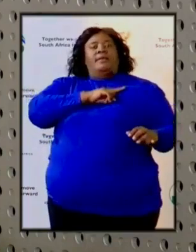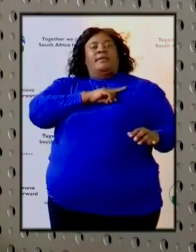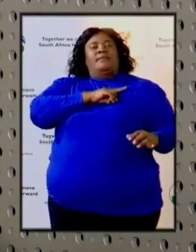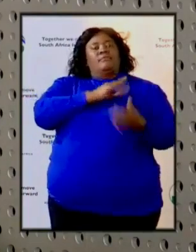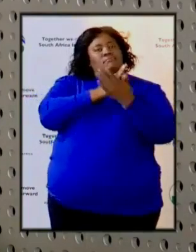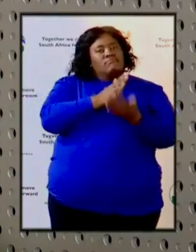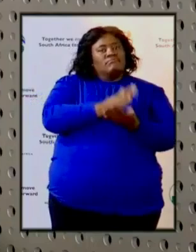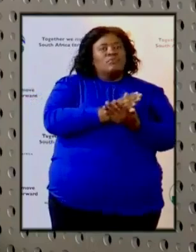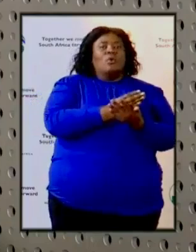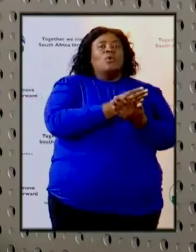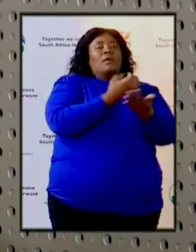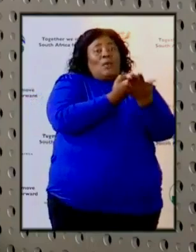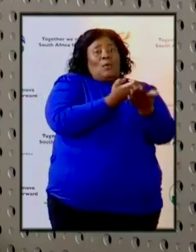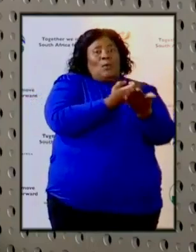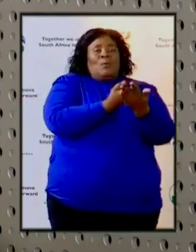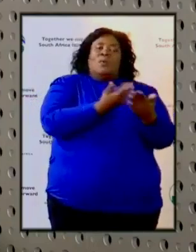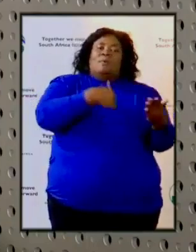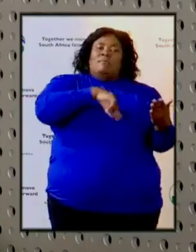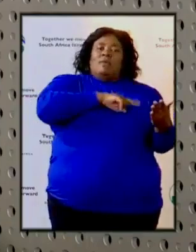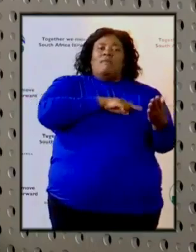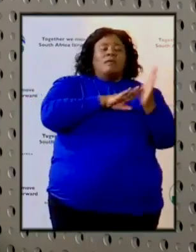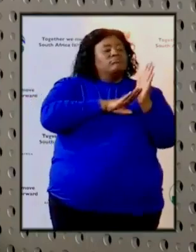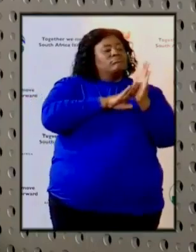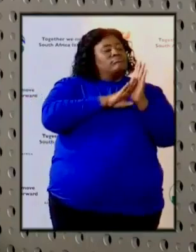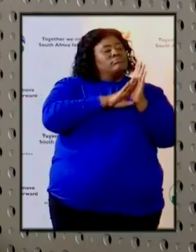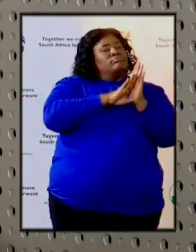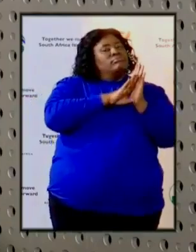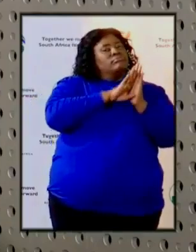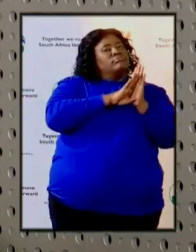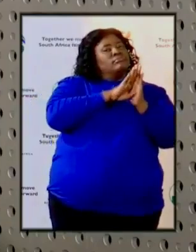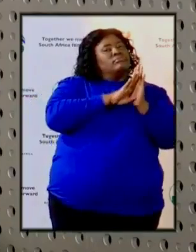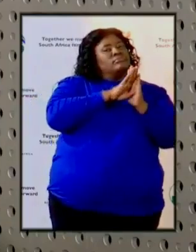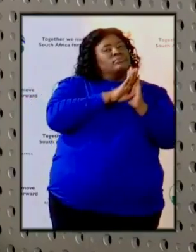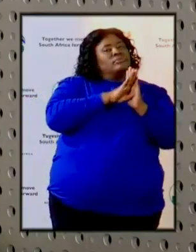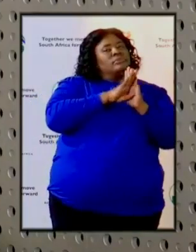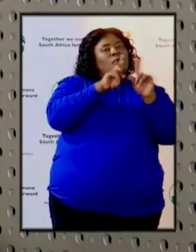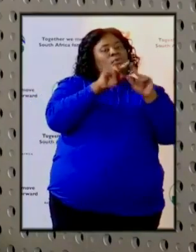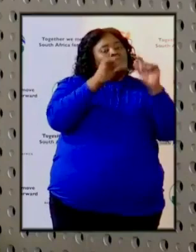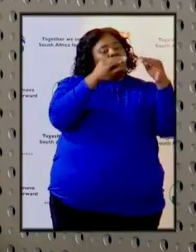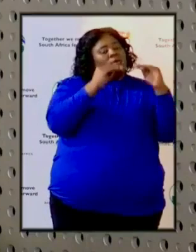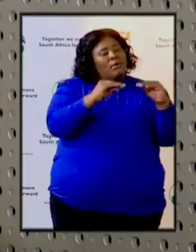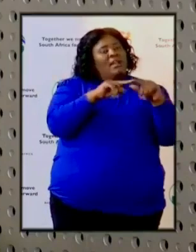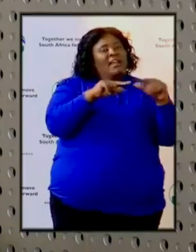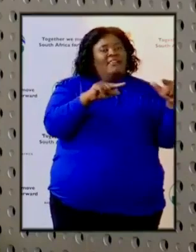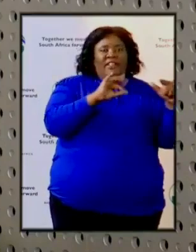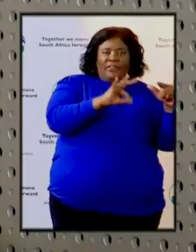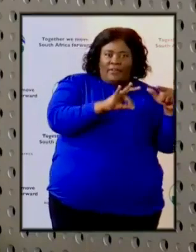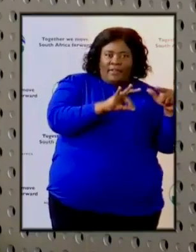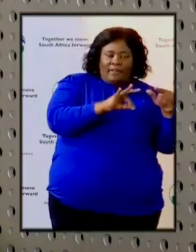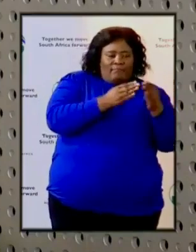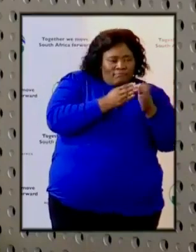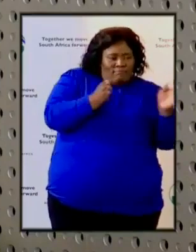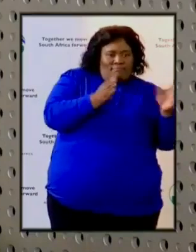suvule negciwane lingabhebhetheki. Siphinde sehle futhi siye kuleveli yesithathu sivule